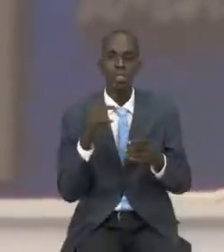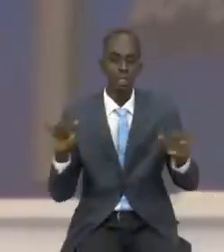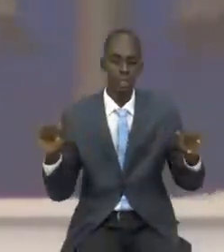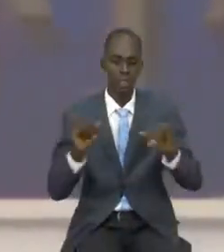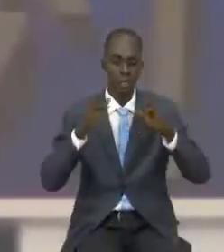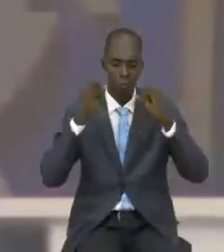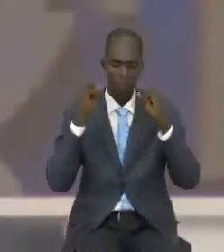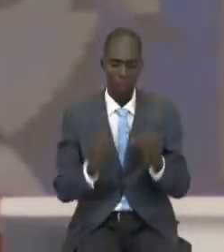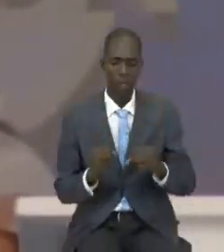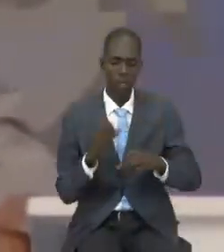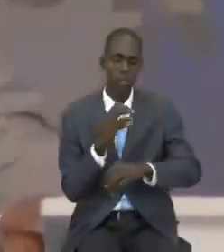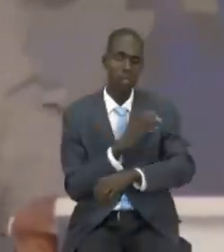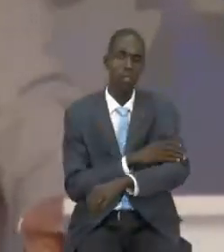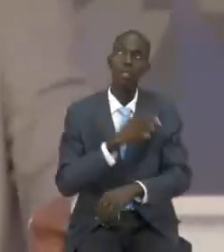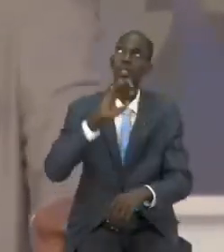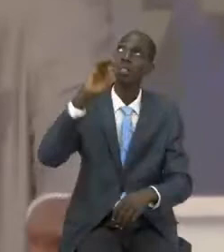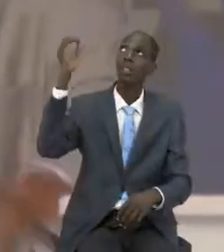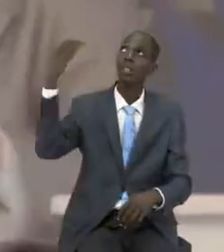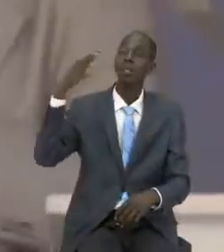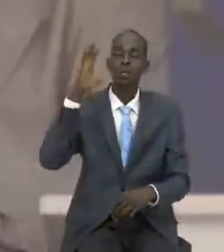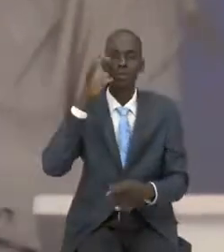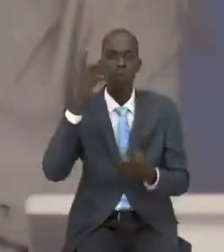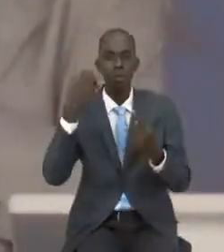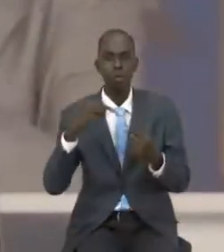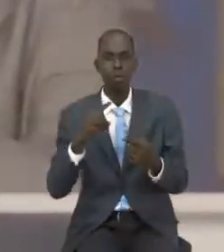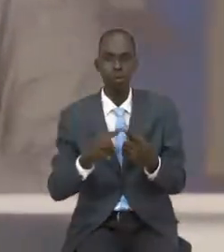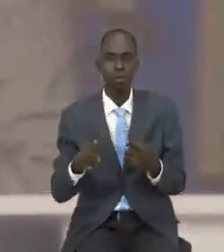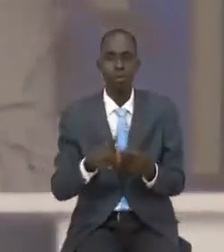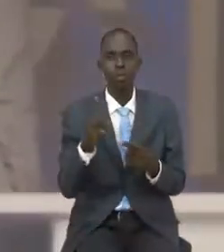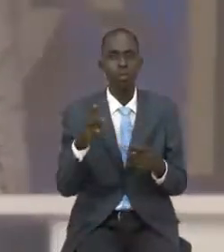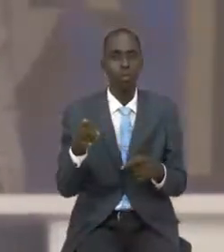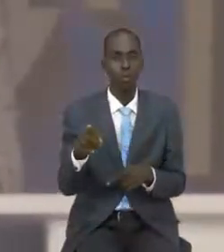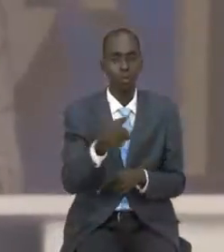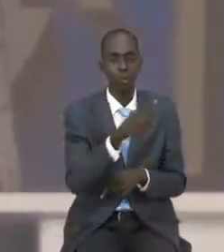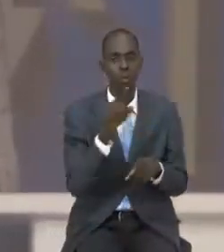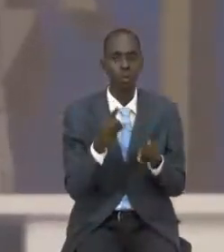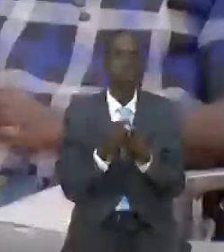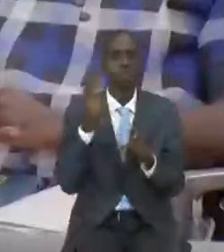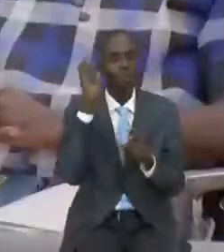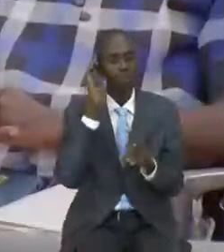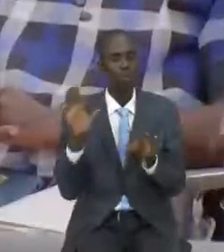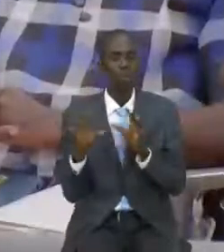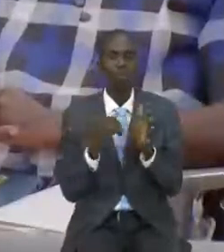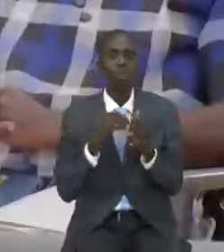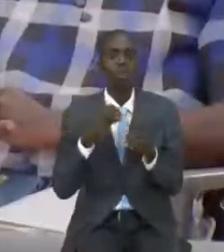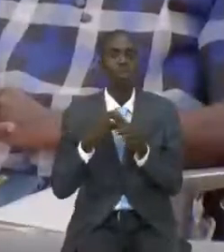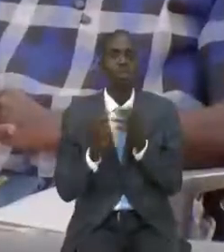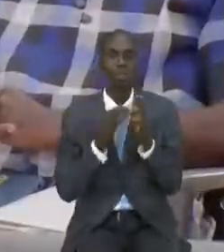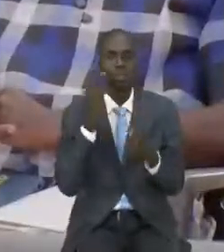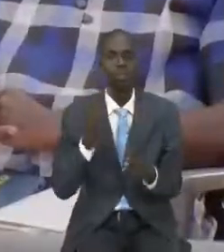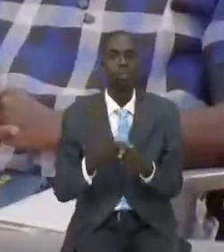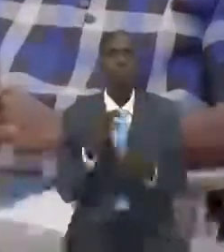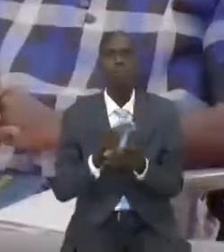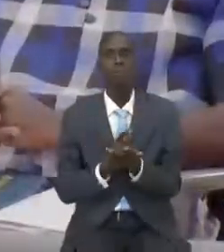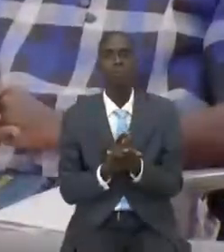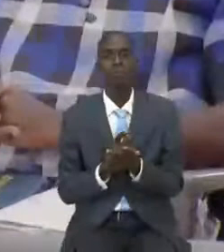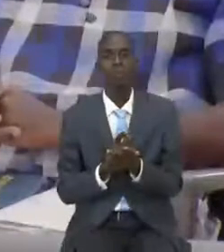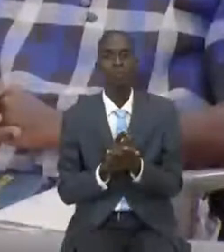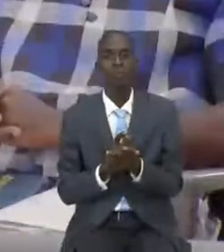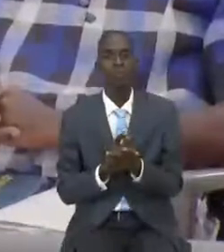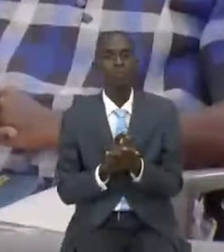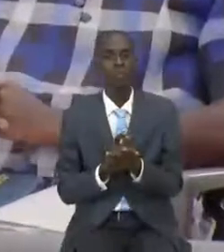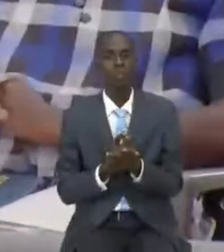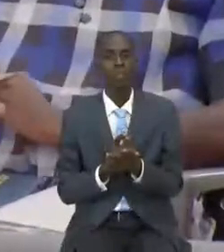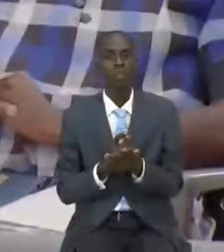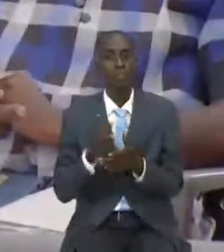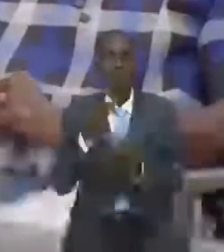same grace will come to them. They too, they will do. Amen. You are doing not in